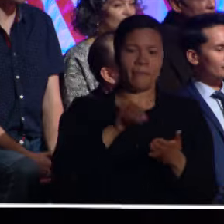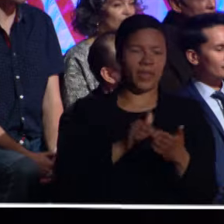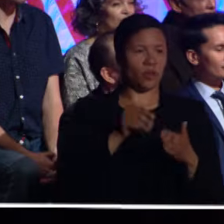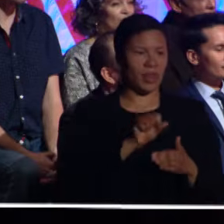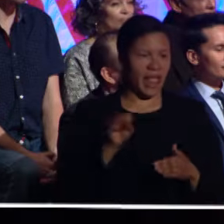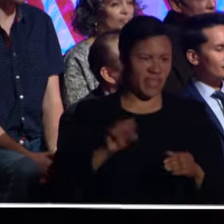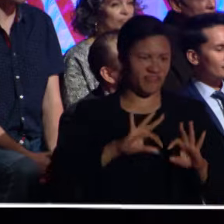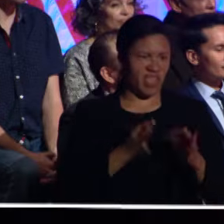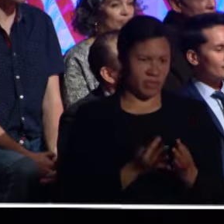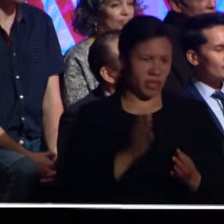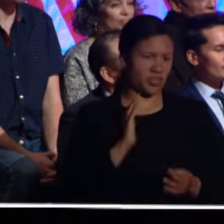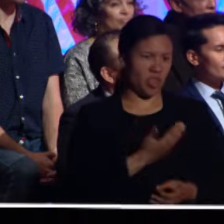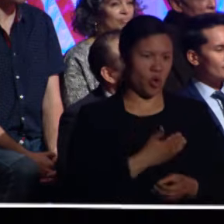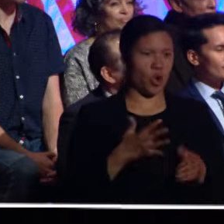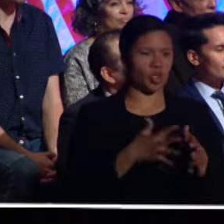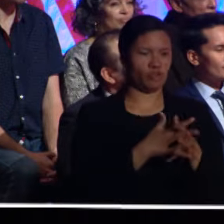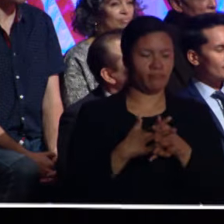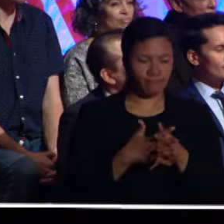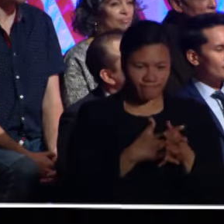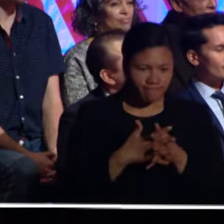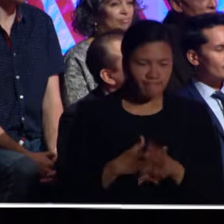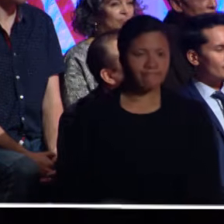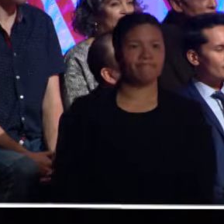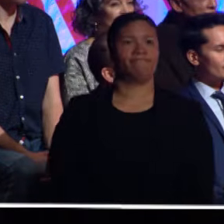nation are feeling. But